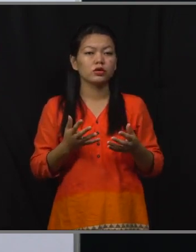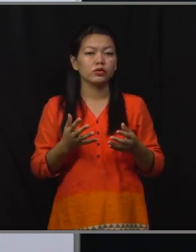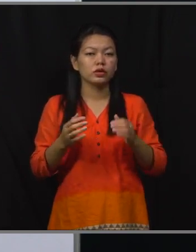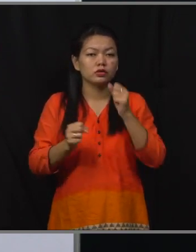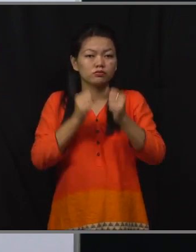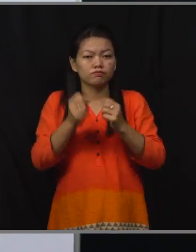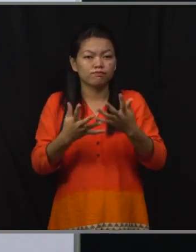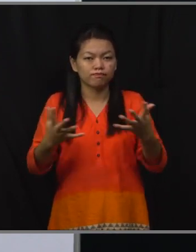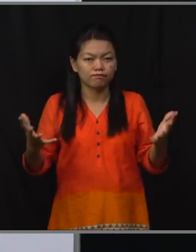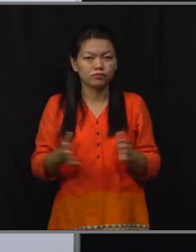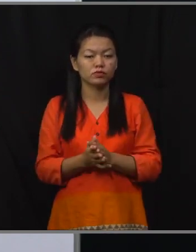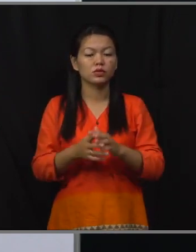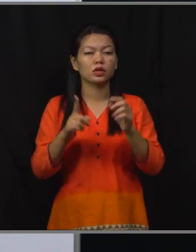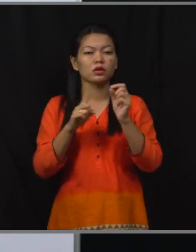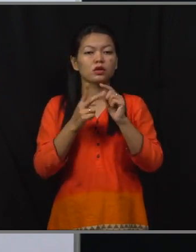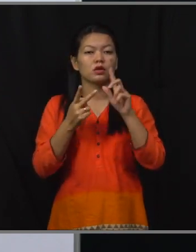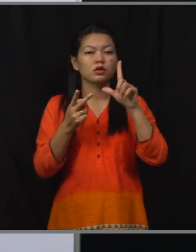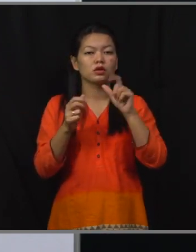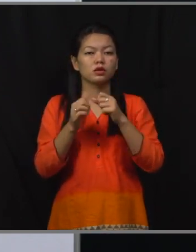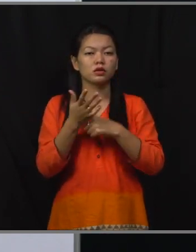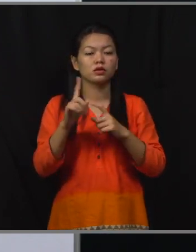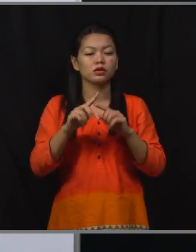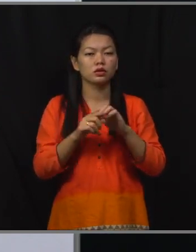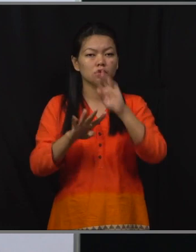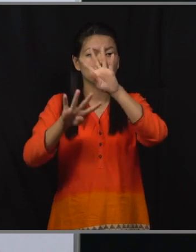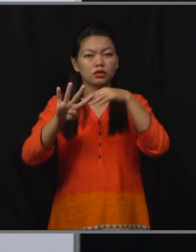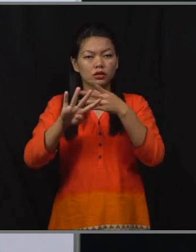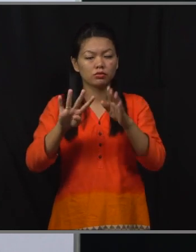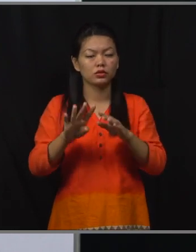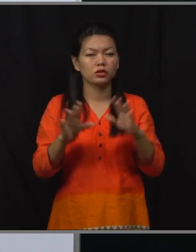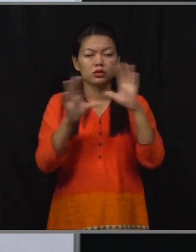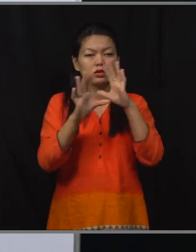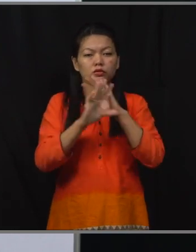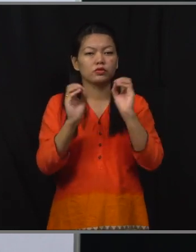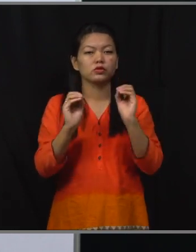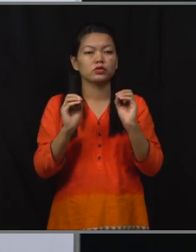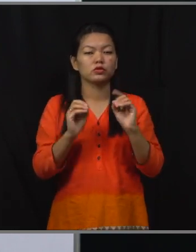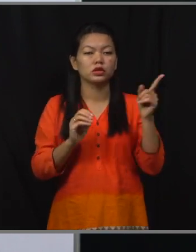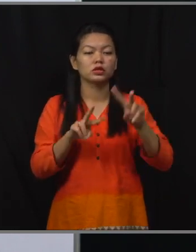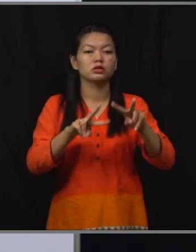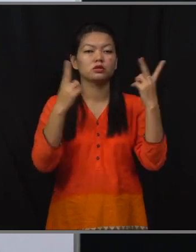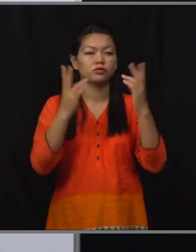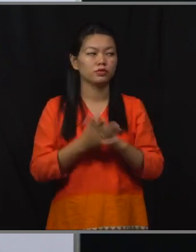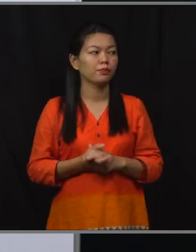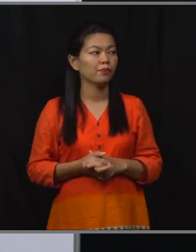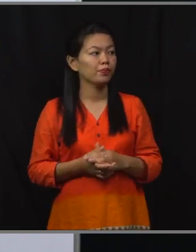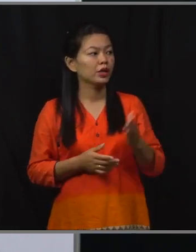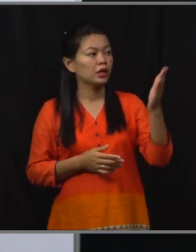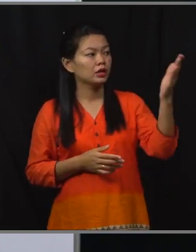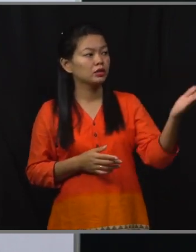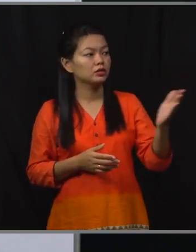equipments, billiards tables that is given in your payment side of your question. But the billiards